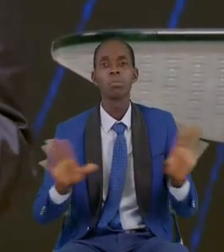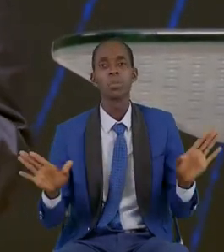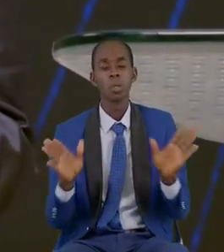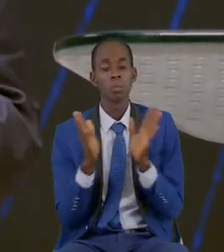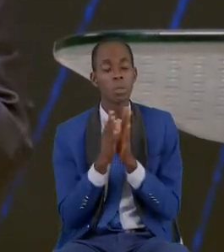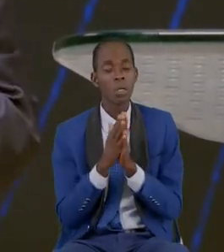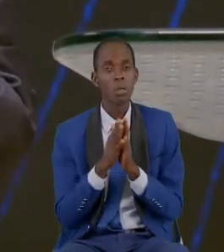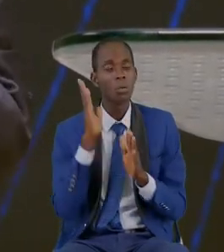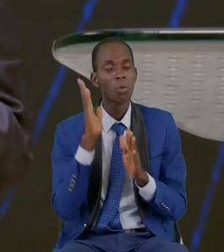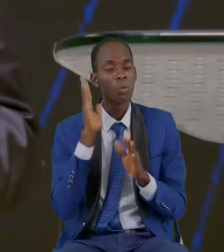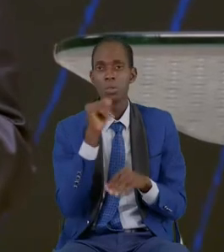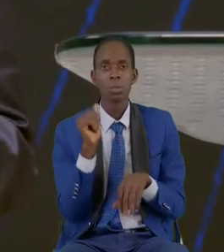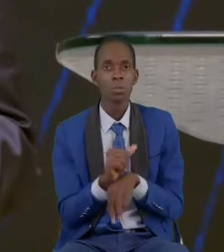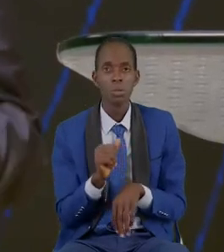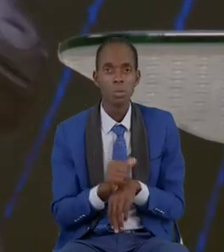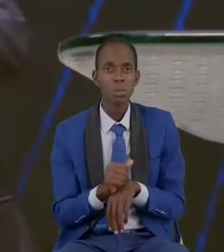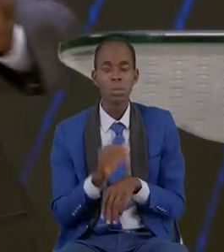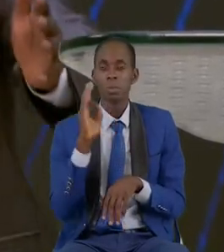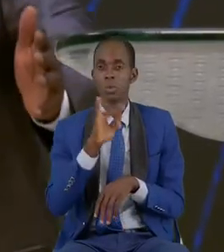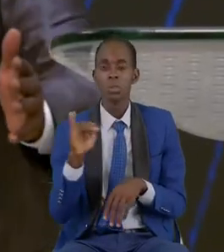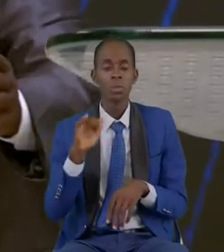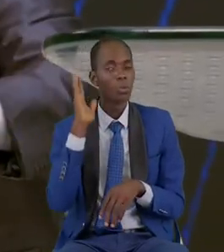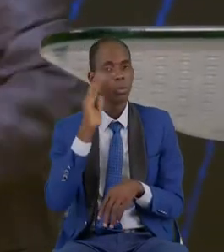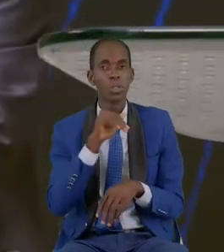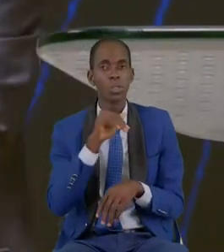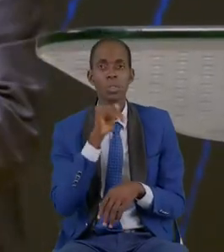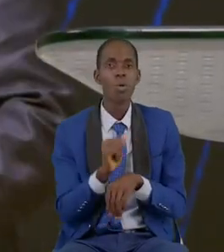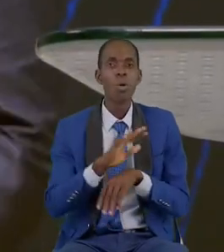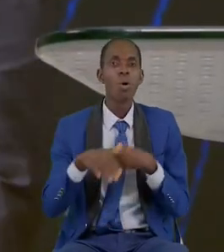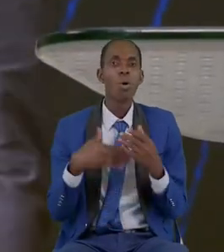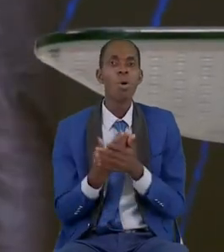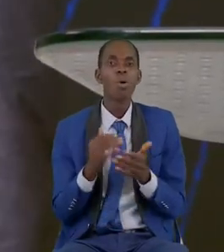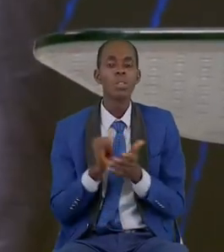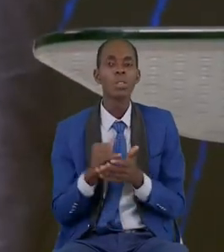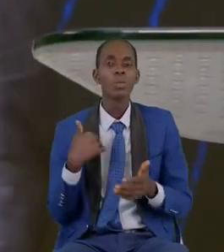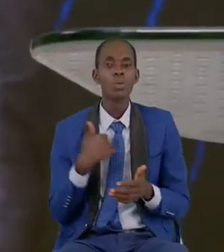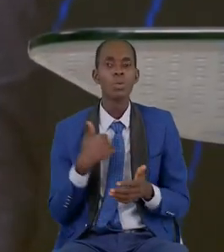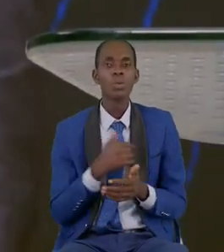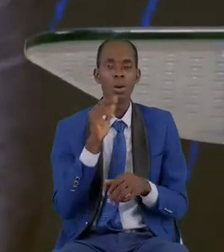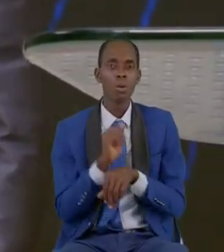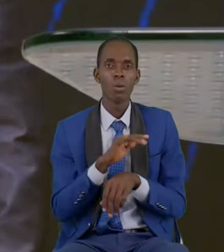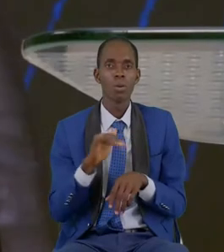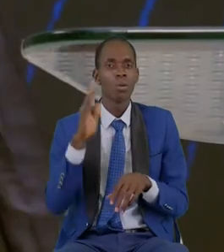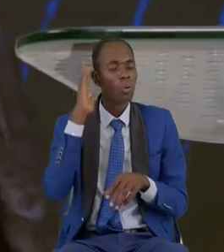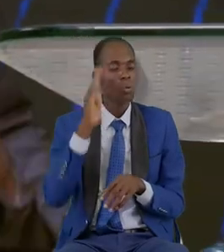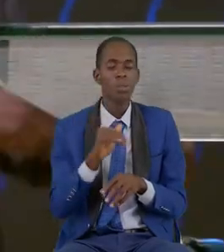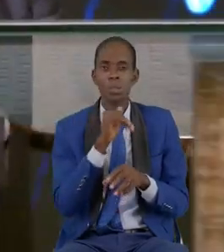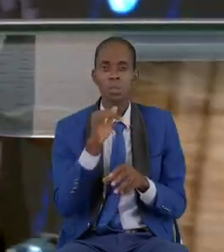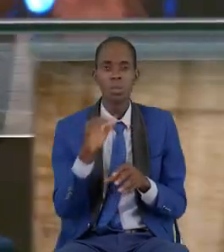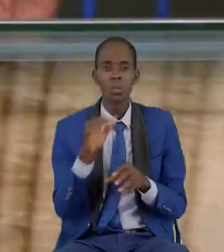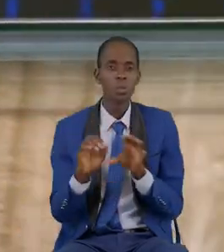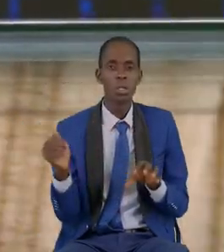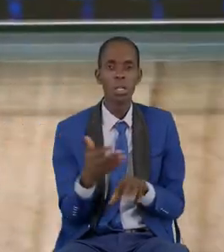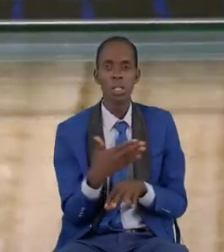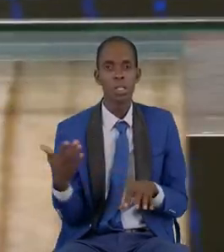not work. Preaching will not work. All that we're doing will not scratch any surface, because